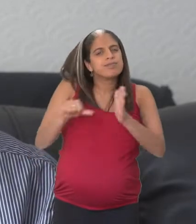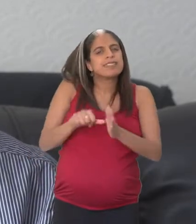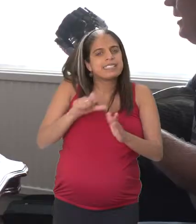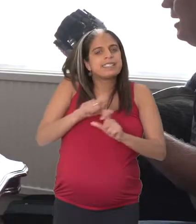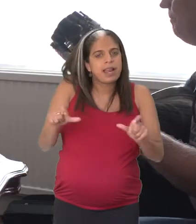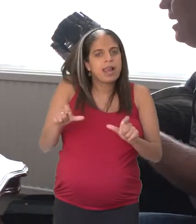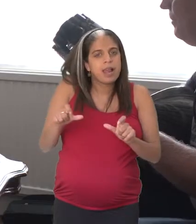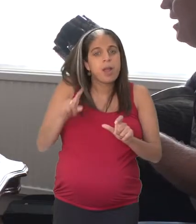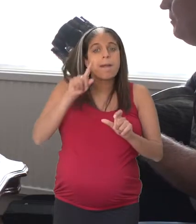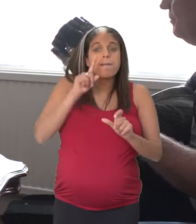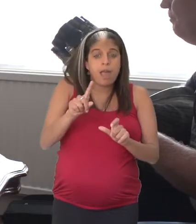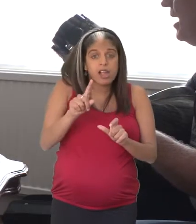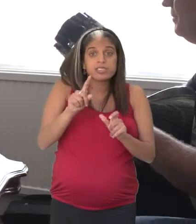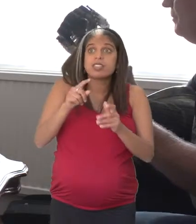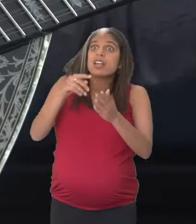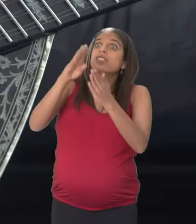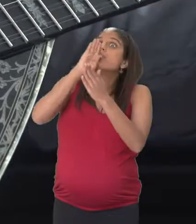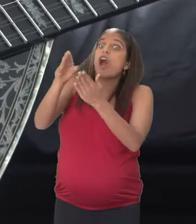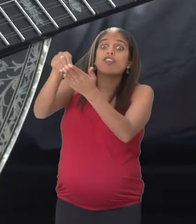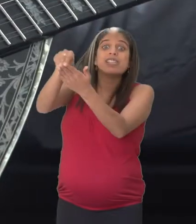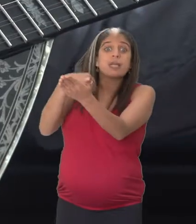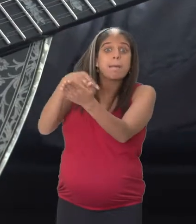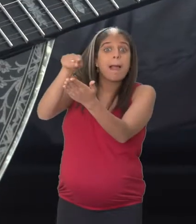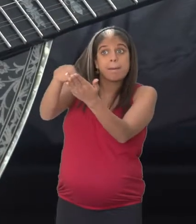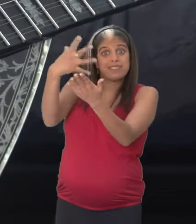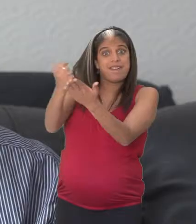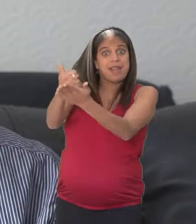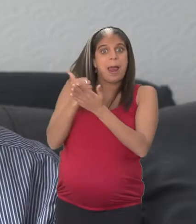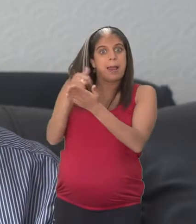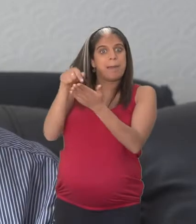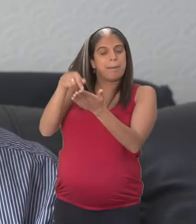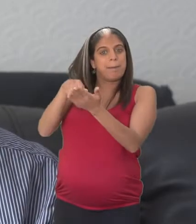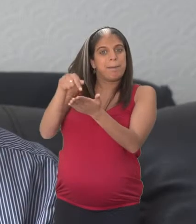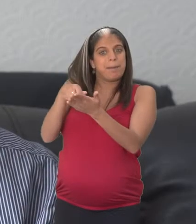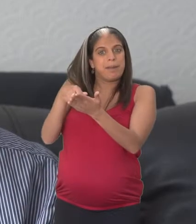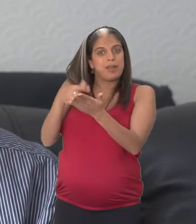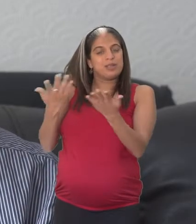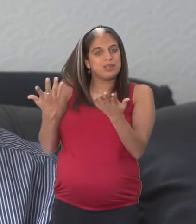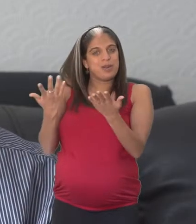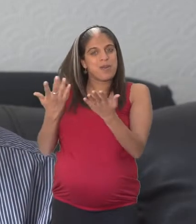issues, but having the help from direct payments,